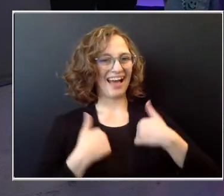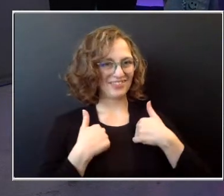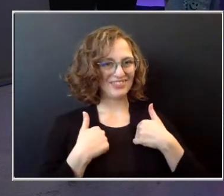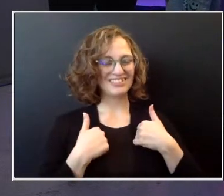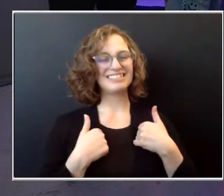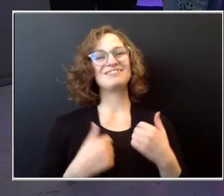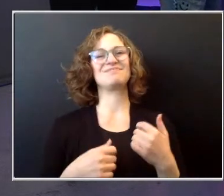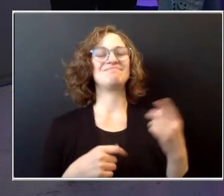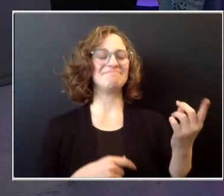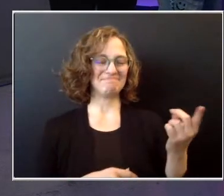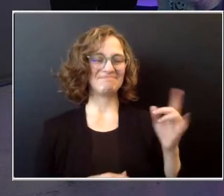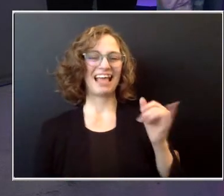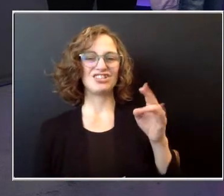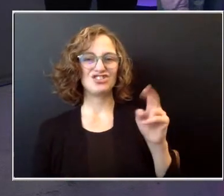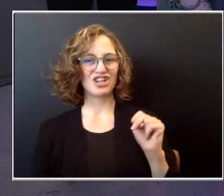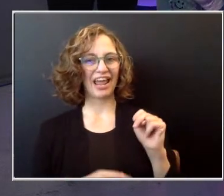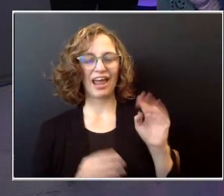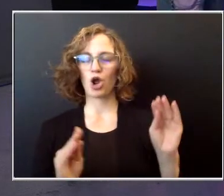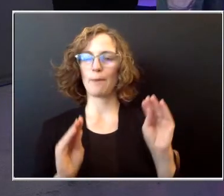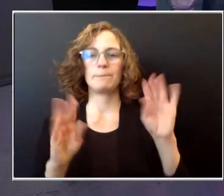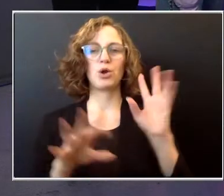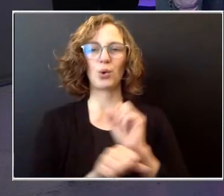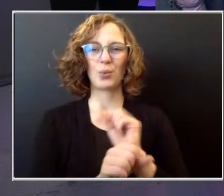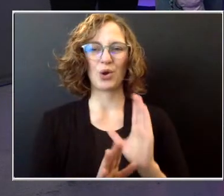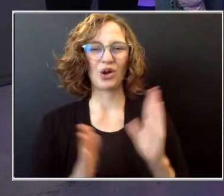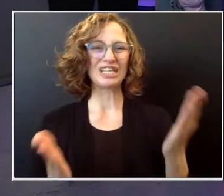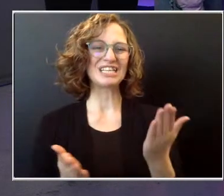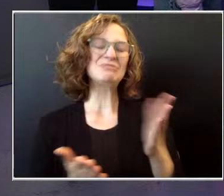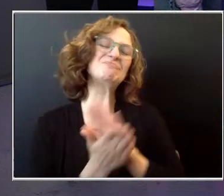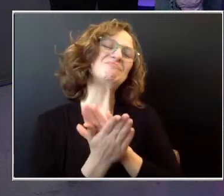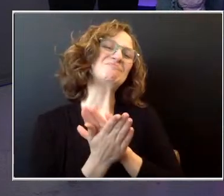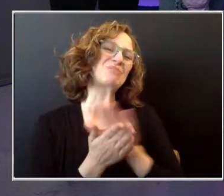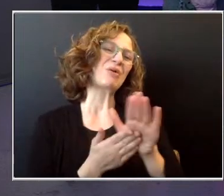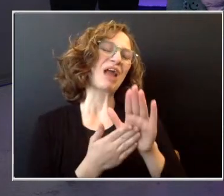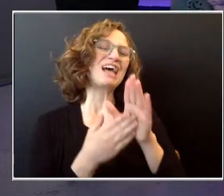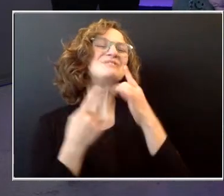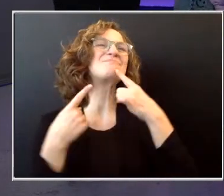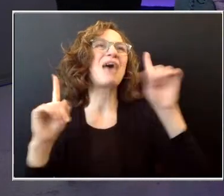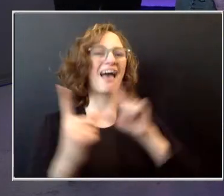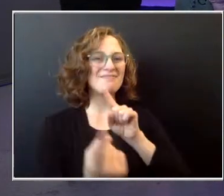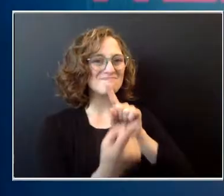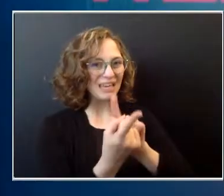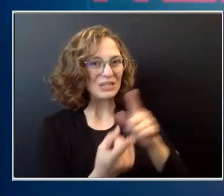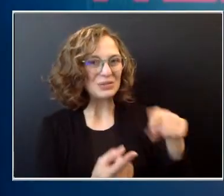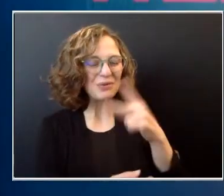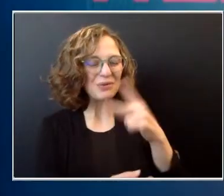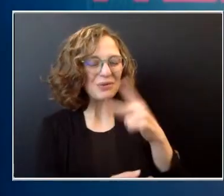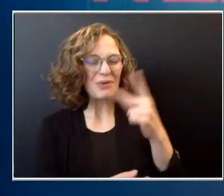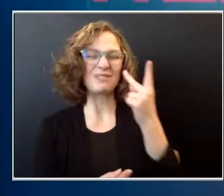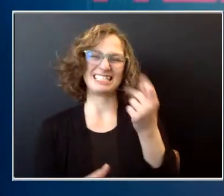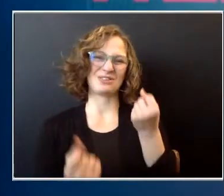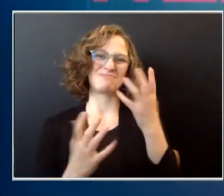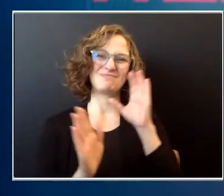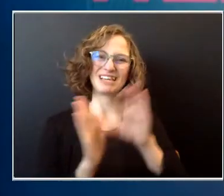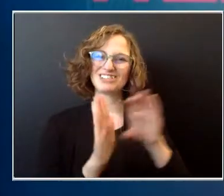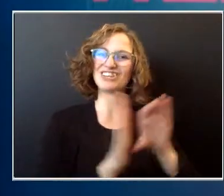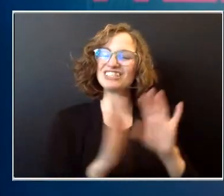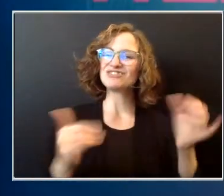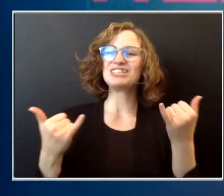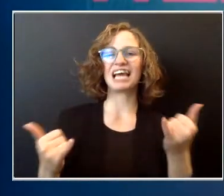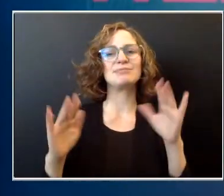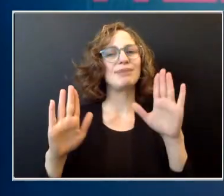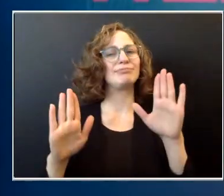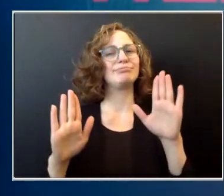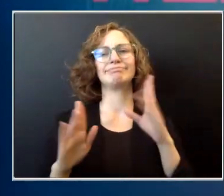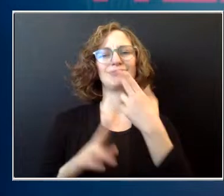we just love having you here. So nice to finally meet you girls. We've seen lots of pictures. This has been such a fun program. And thank